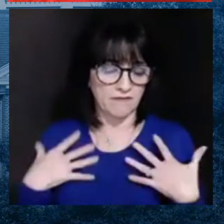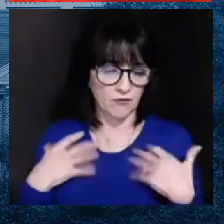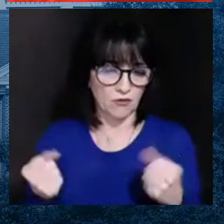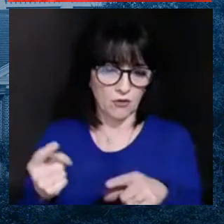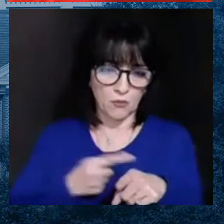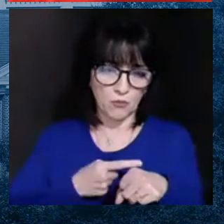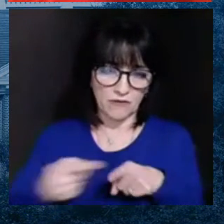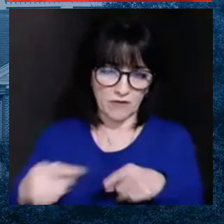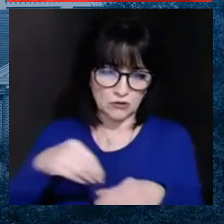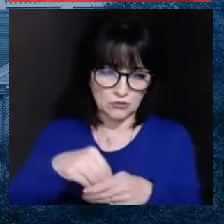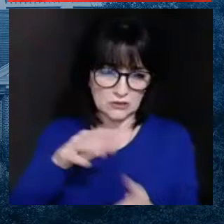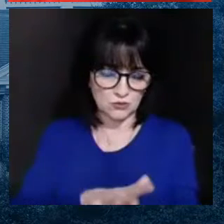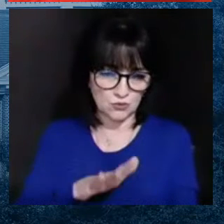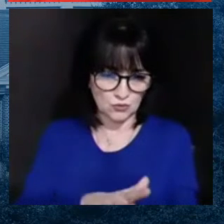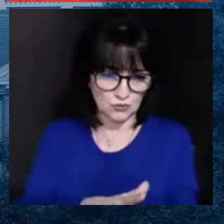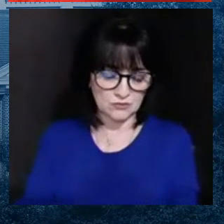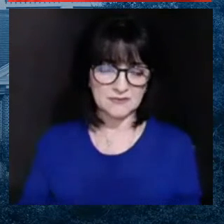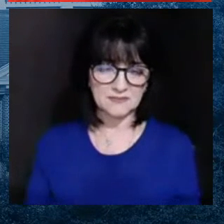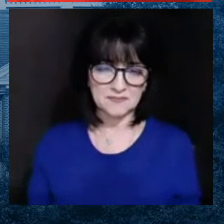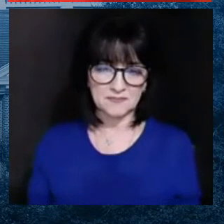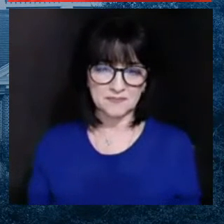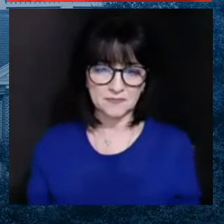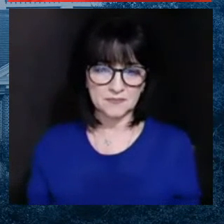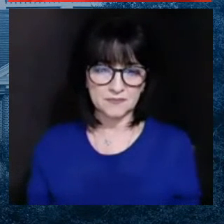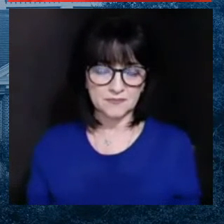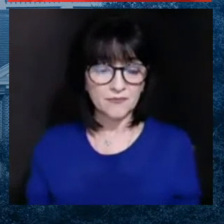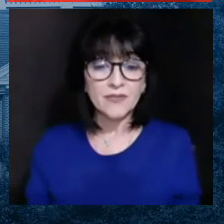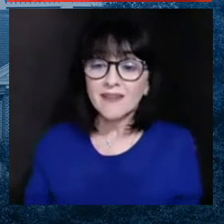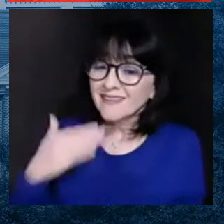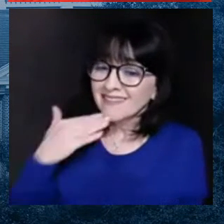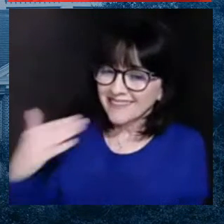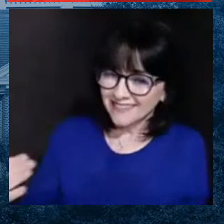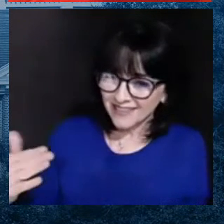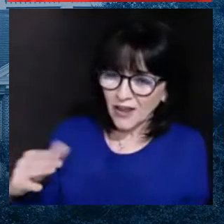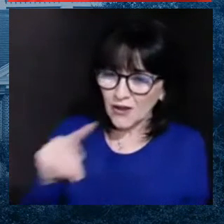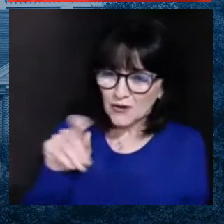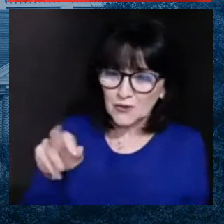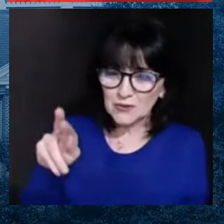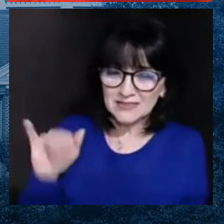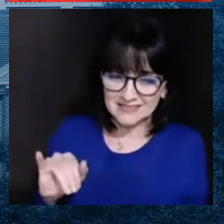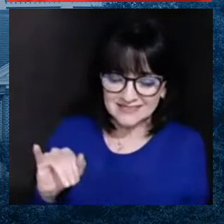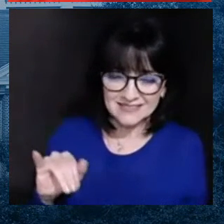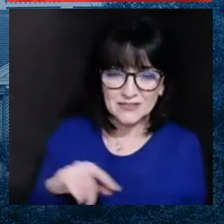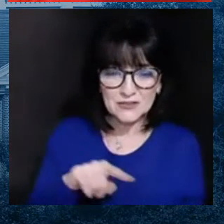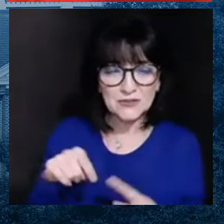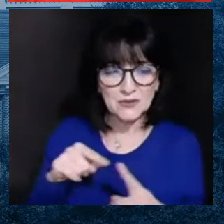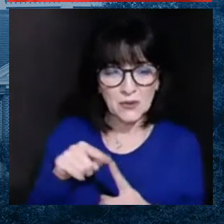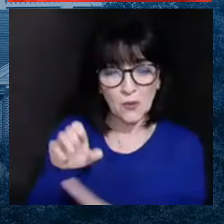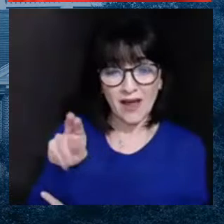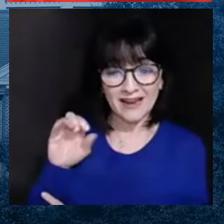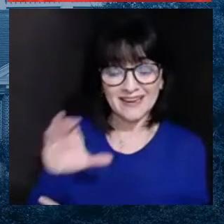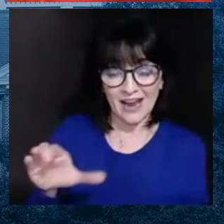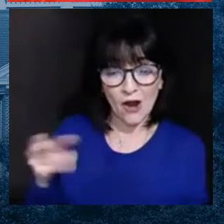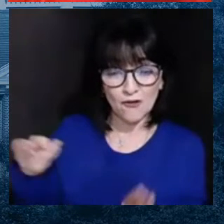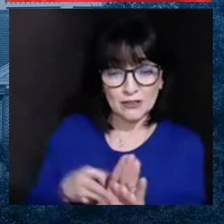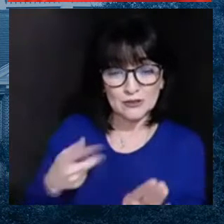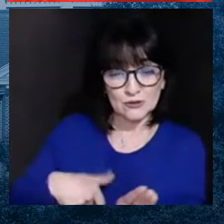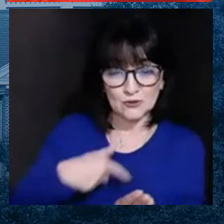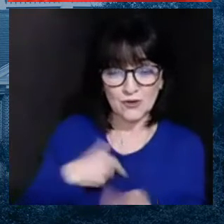much, Terry. When Eric joined us today and said he was the president of the Delaware Association of